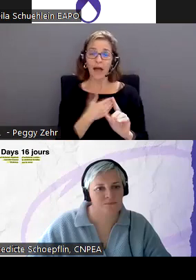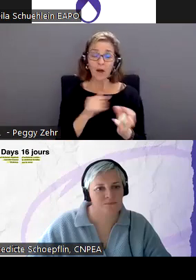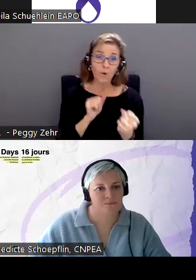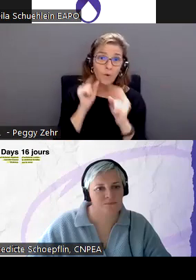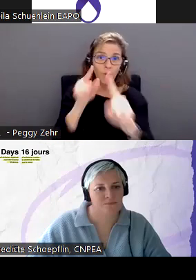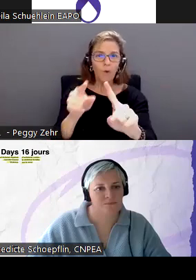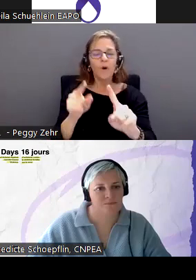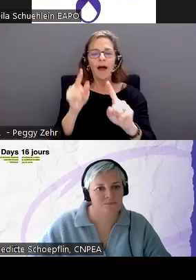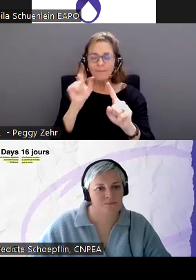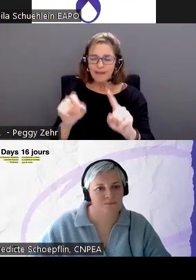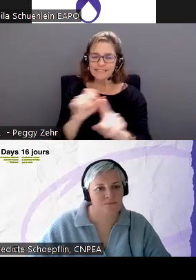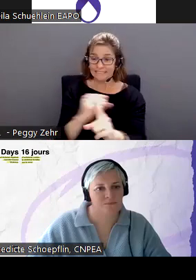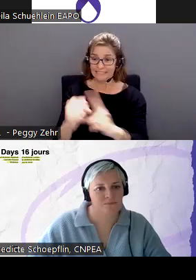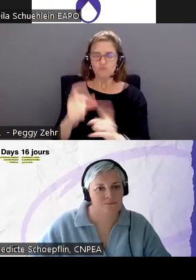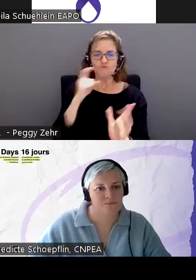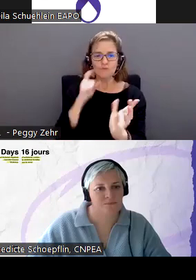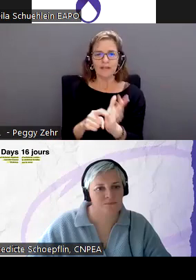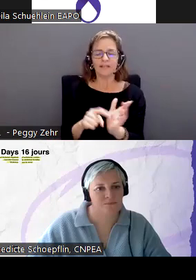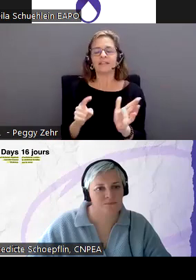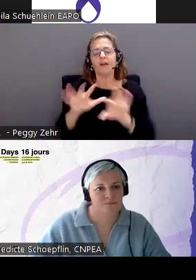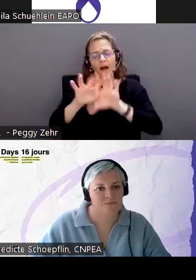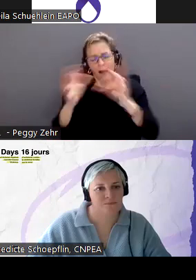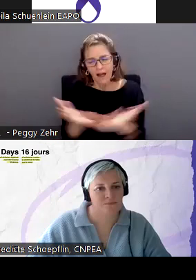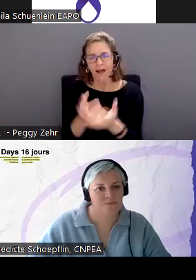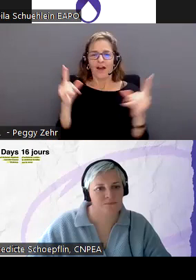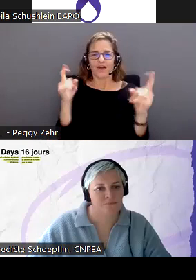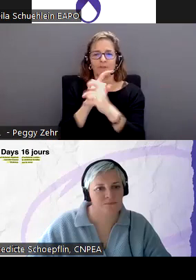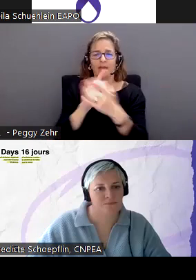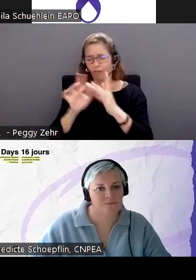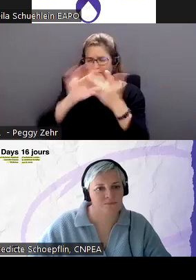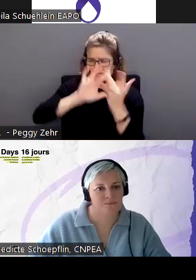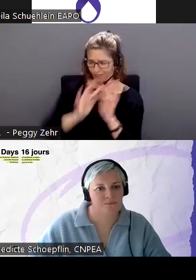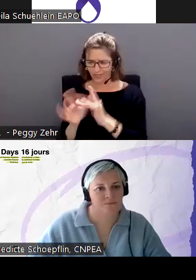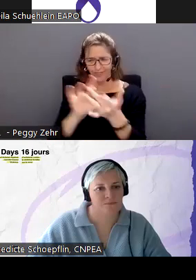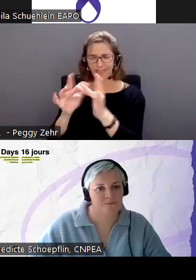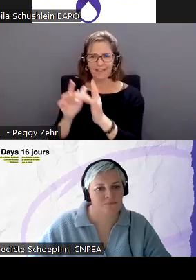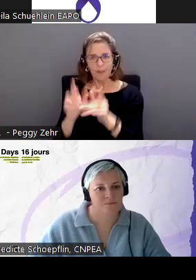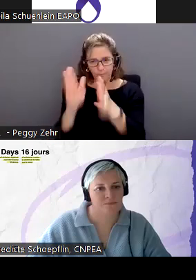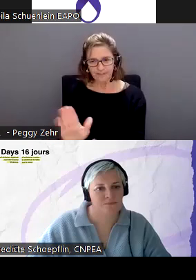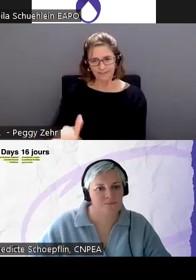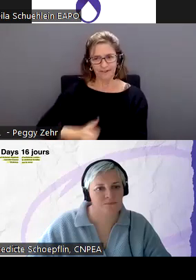complex situations, which are people's lives, and how we interact in that.